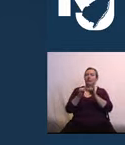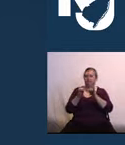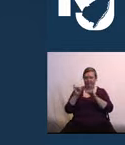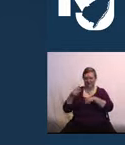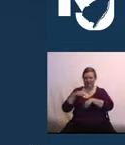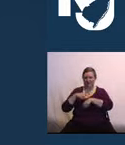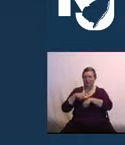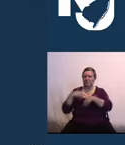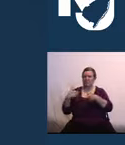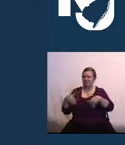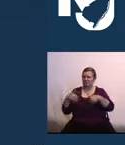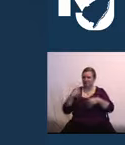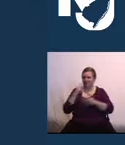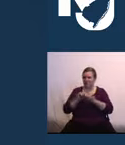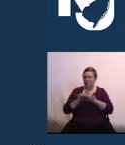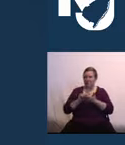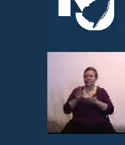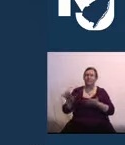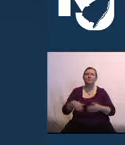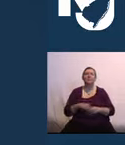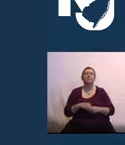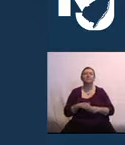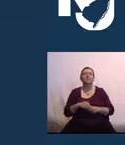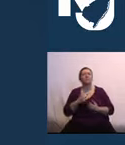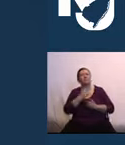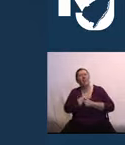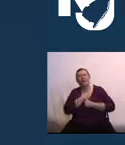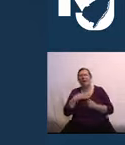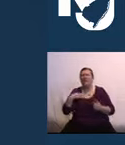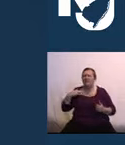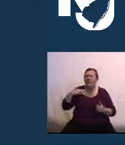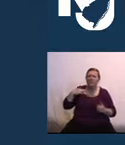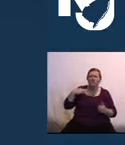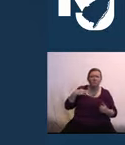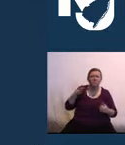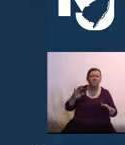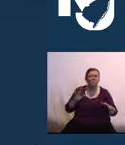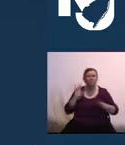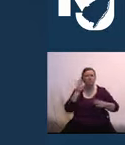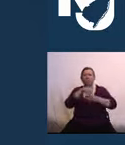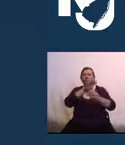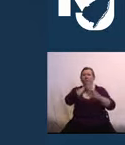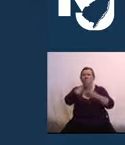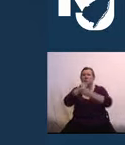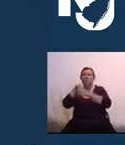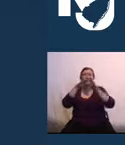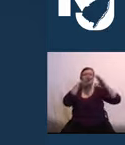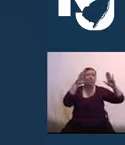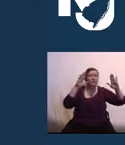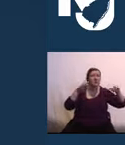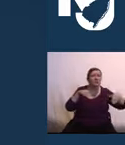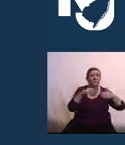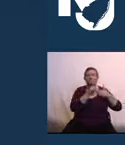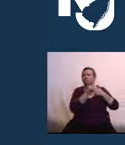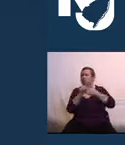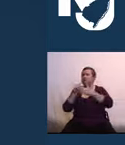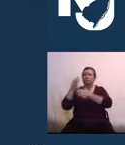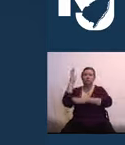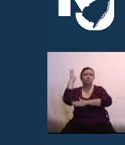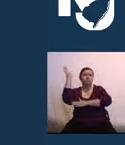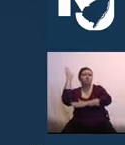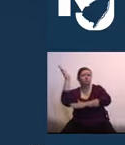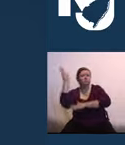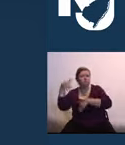more impressive was his legacy of volunteerism, from serving as a museum docent to the creations he built for